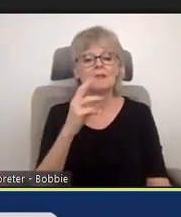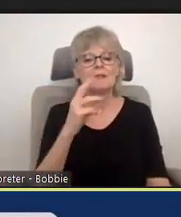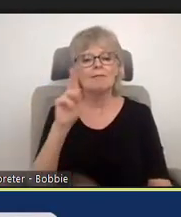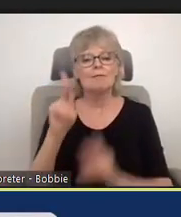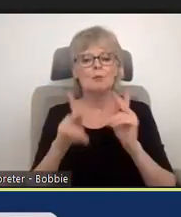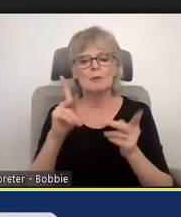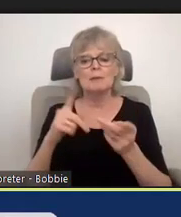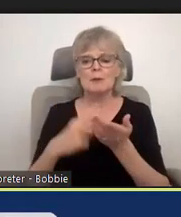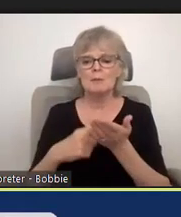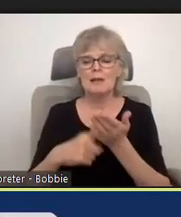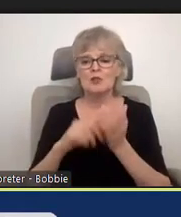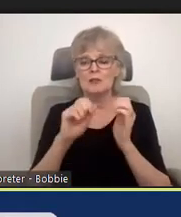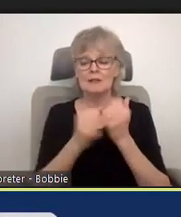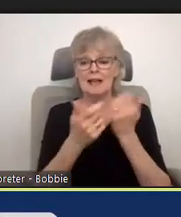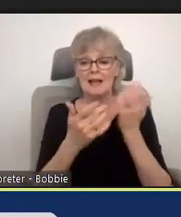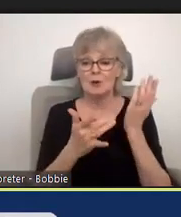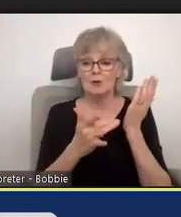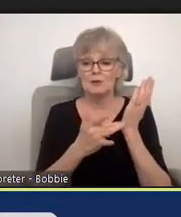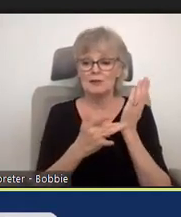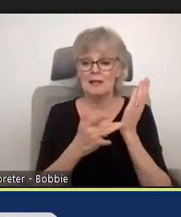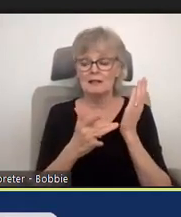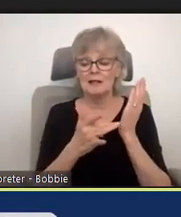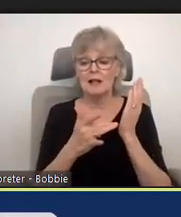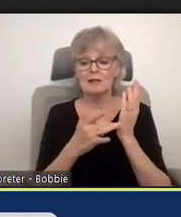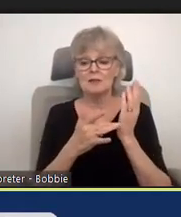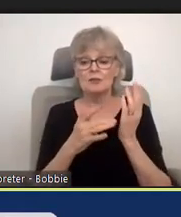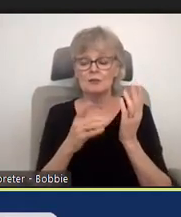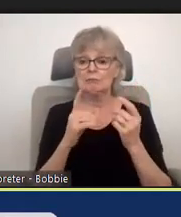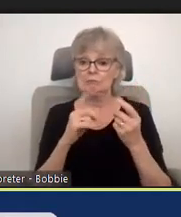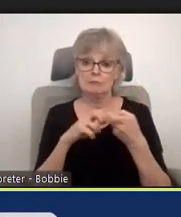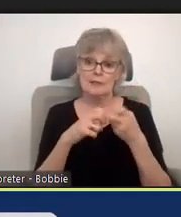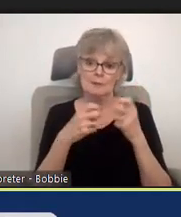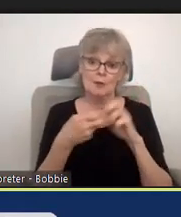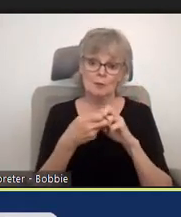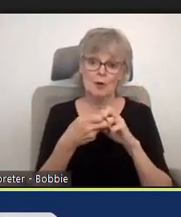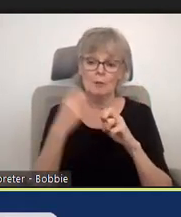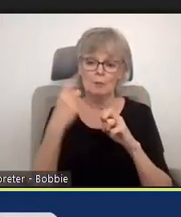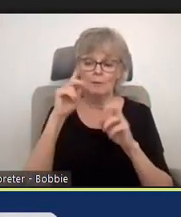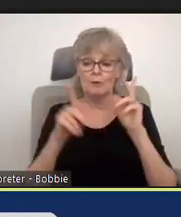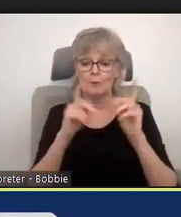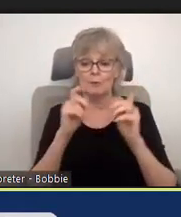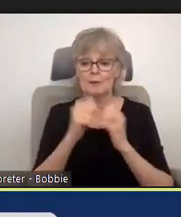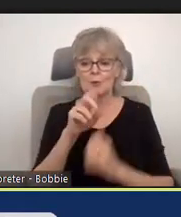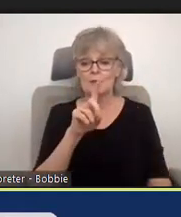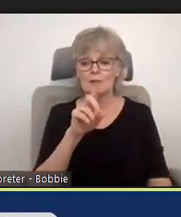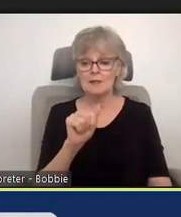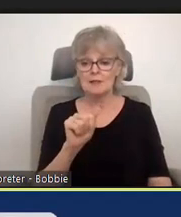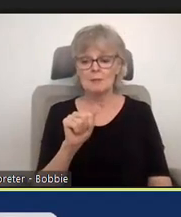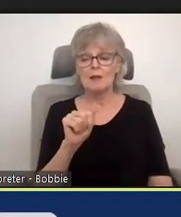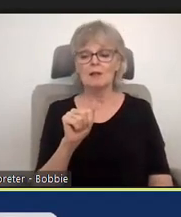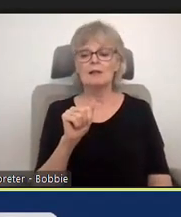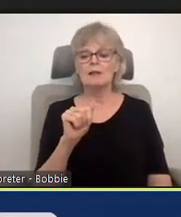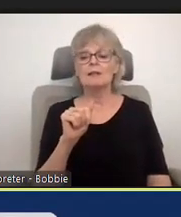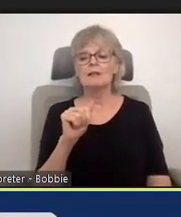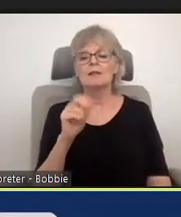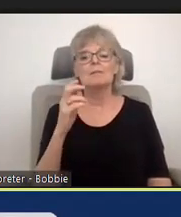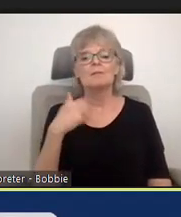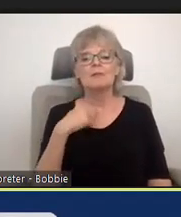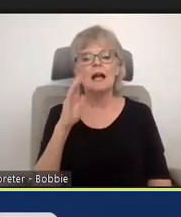how technology has been really problematic for people with disabilities, so I'll share in a little bit